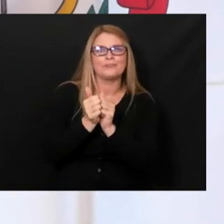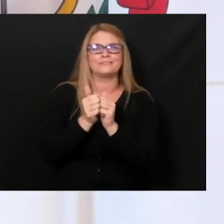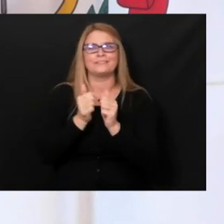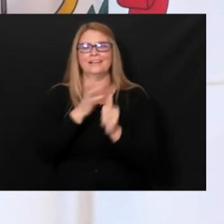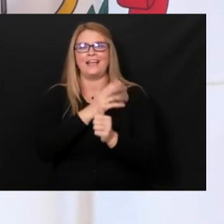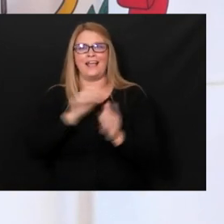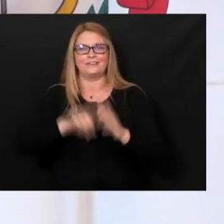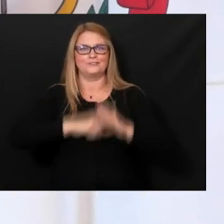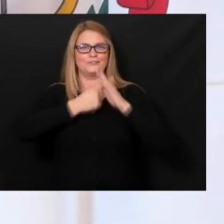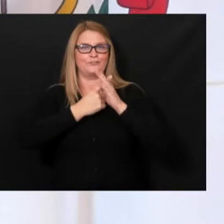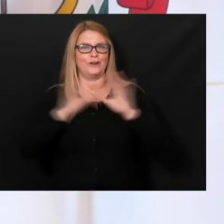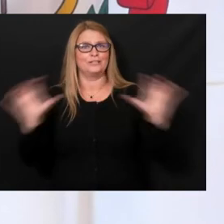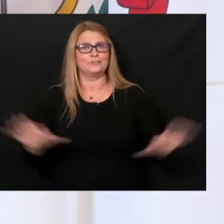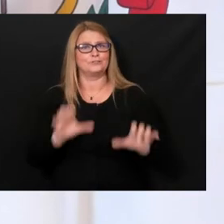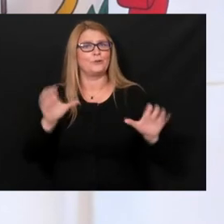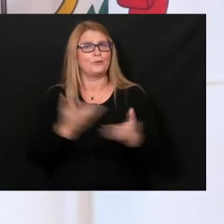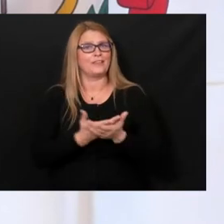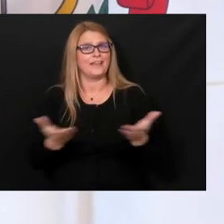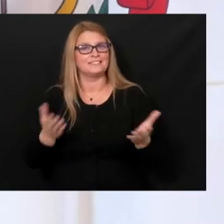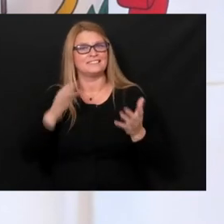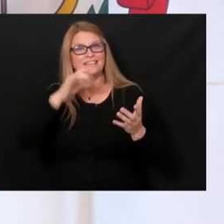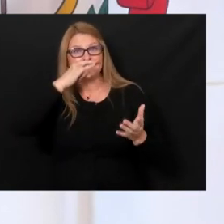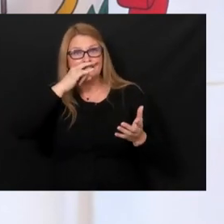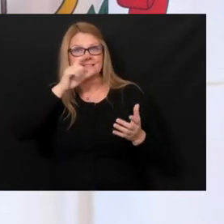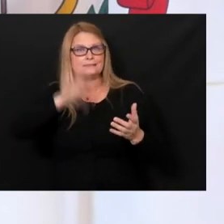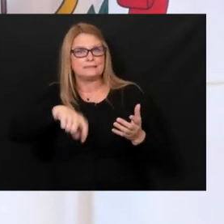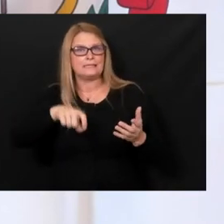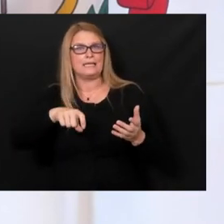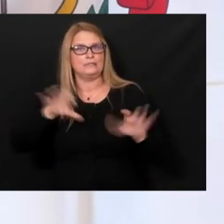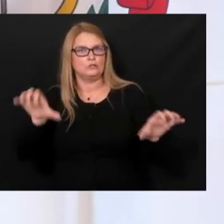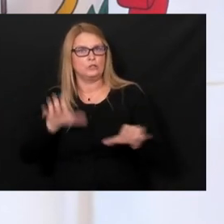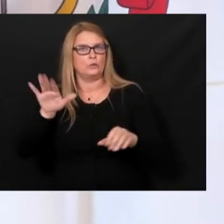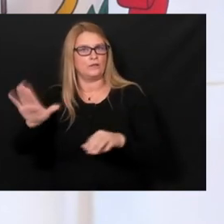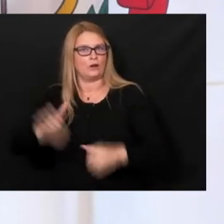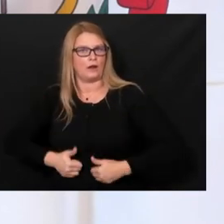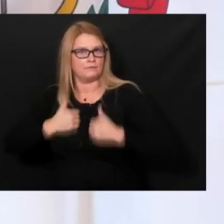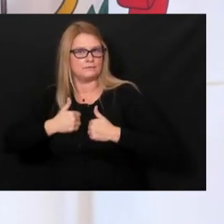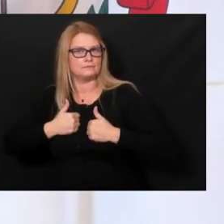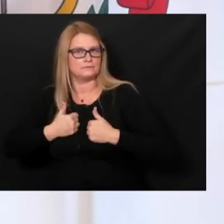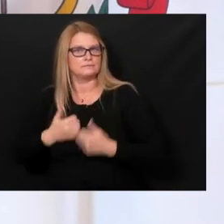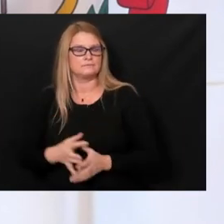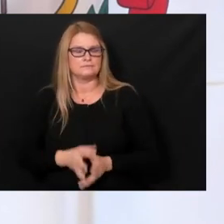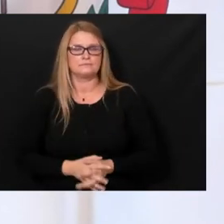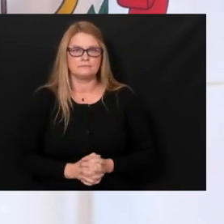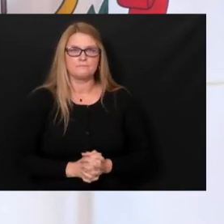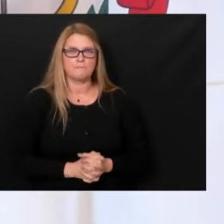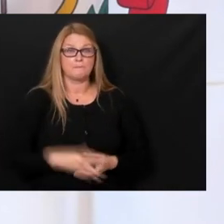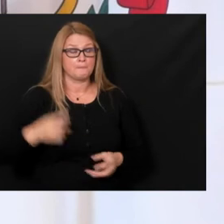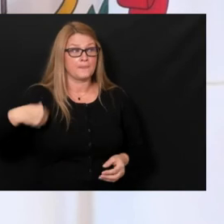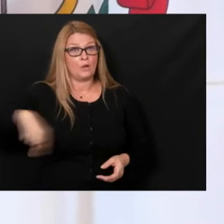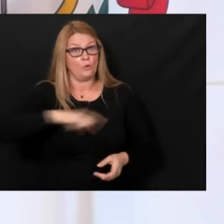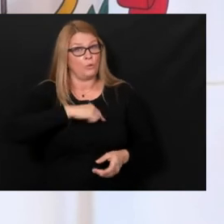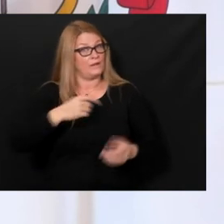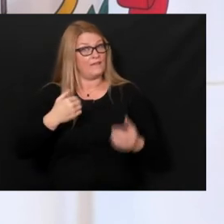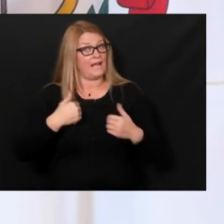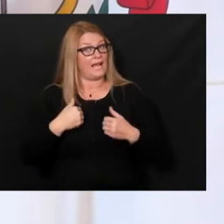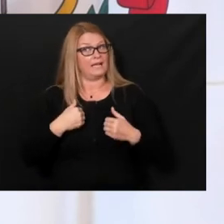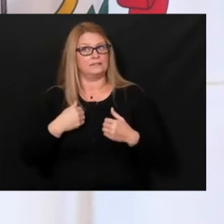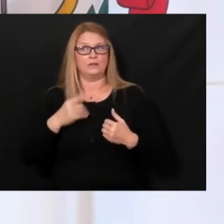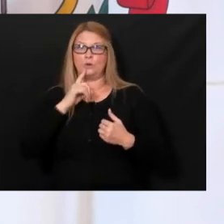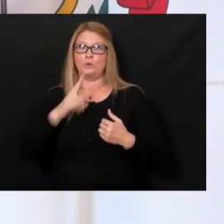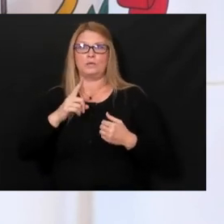do things that kids need so desperately to be able to do. I mean, we have had a real void in